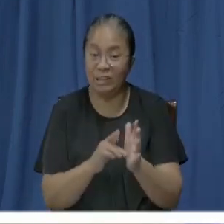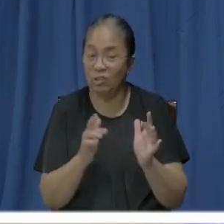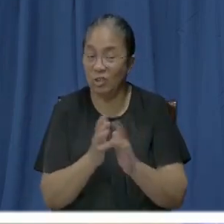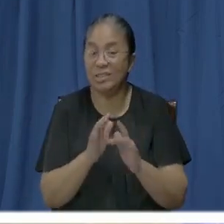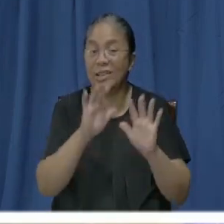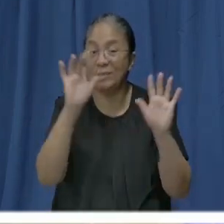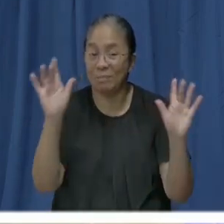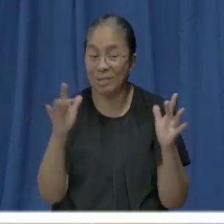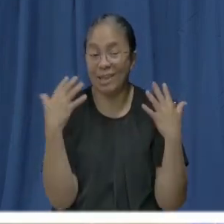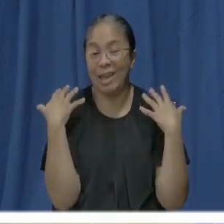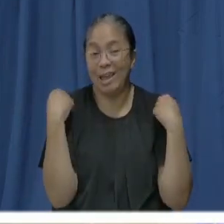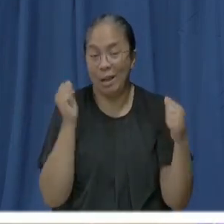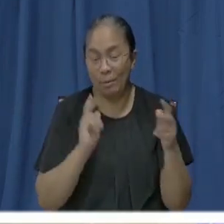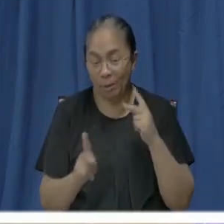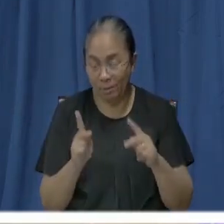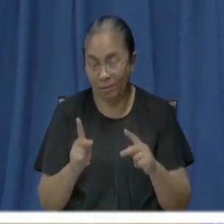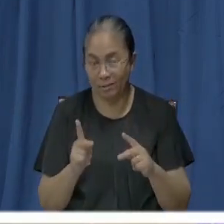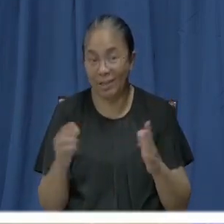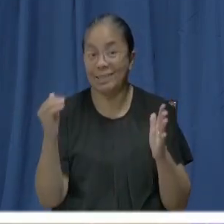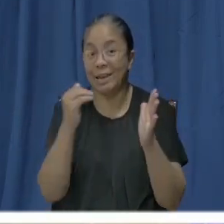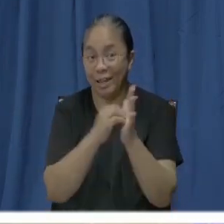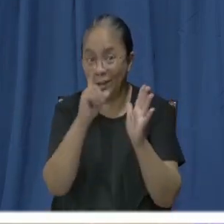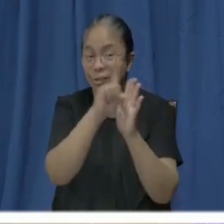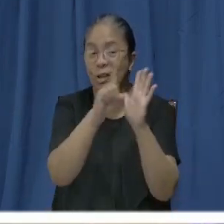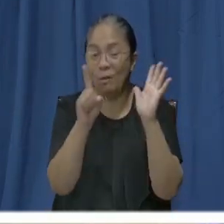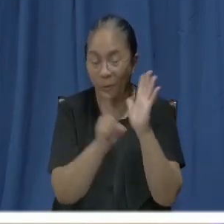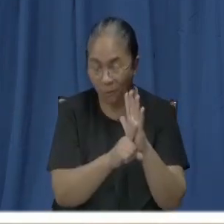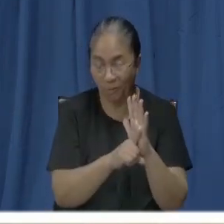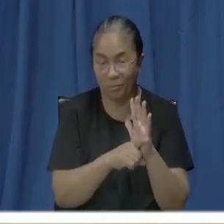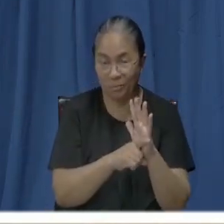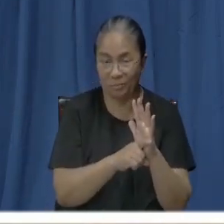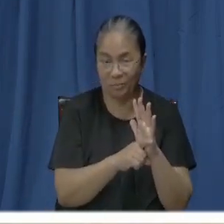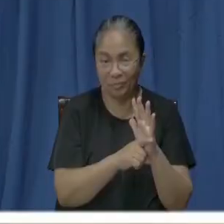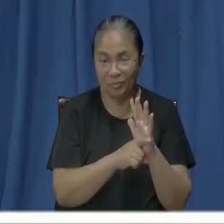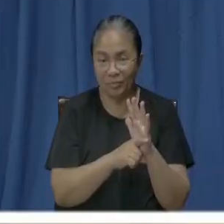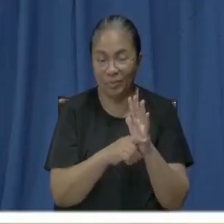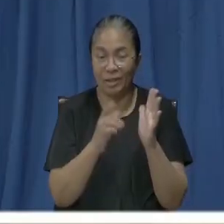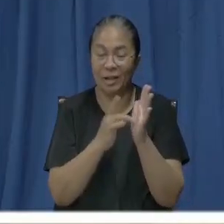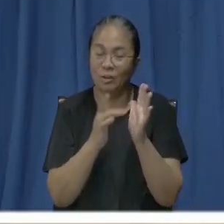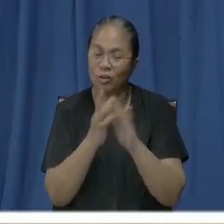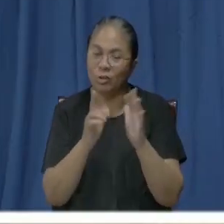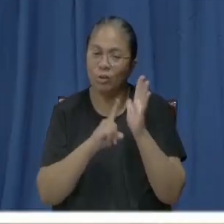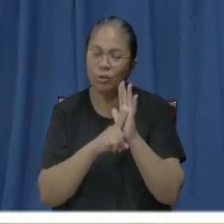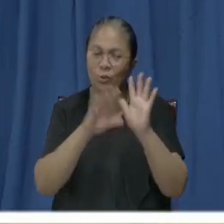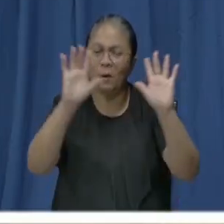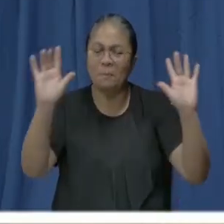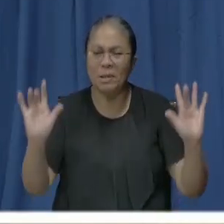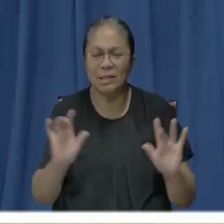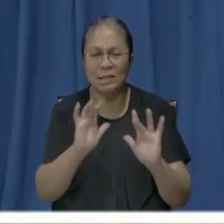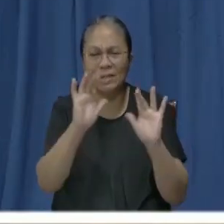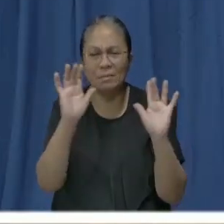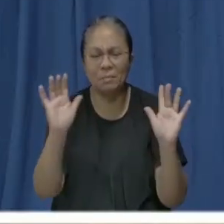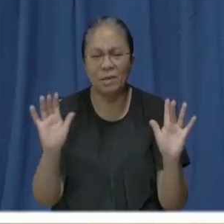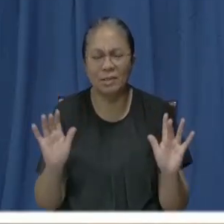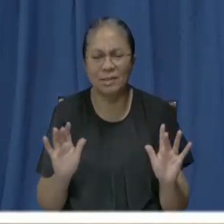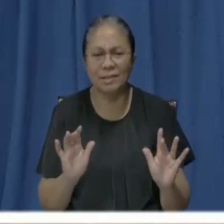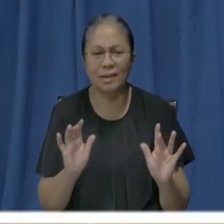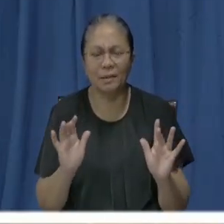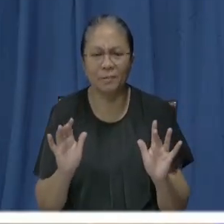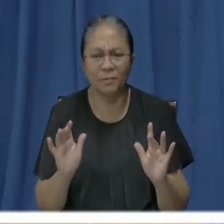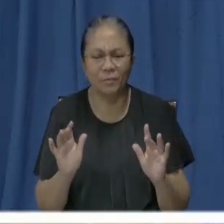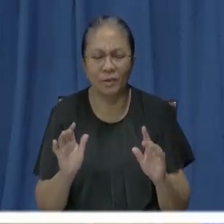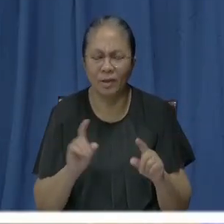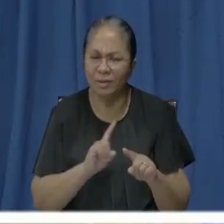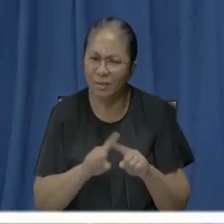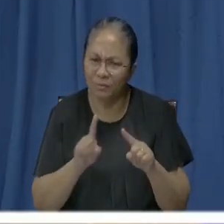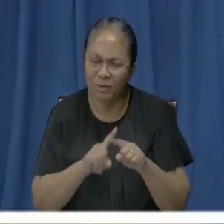breaking the Sabbath law. He had done mercy in ways that has been really